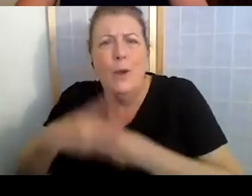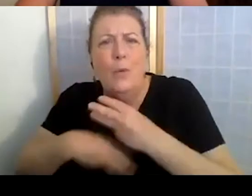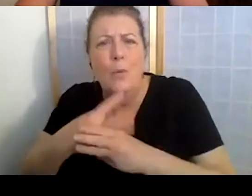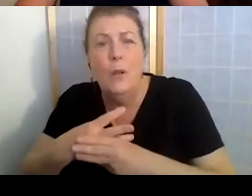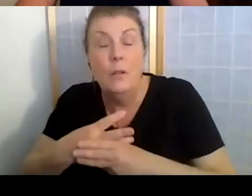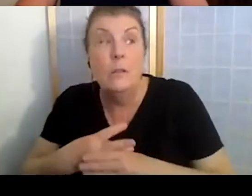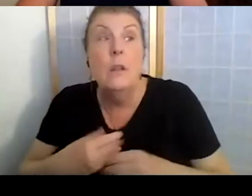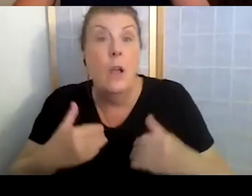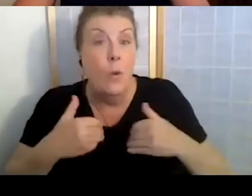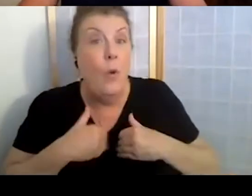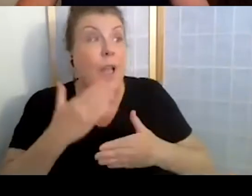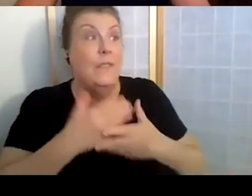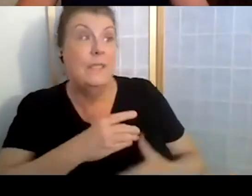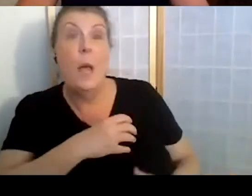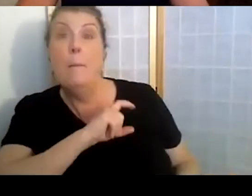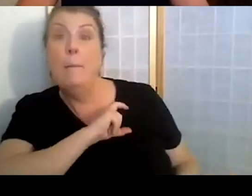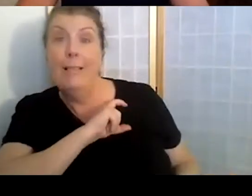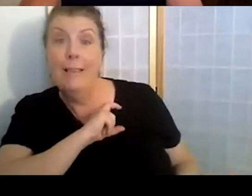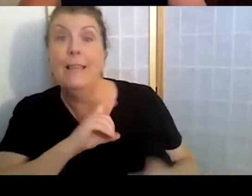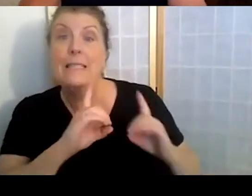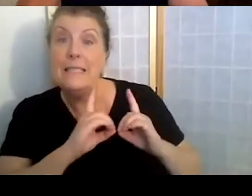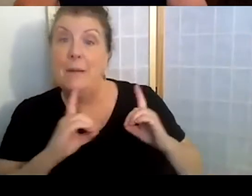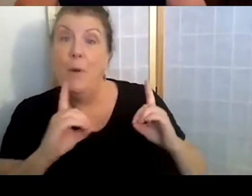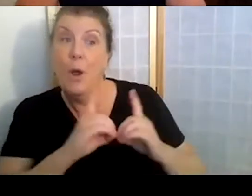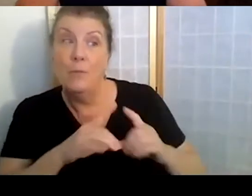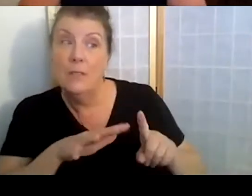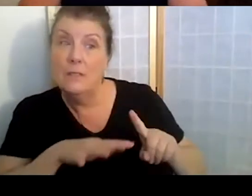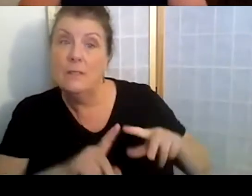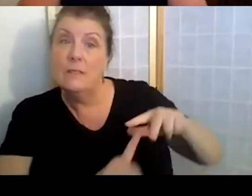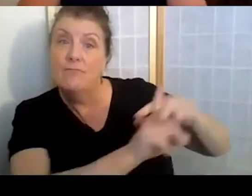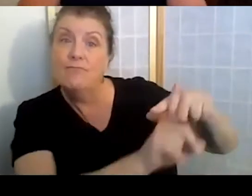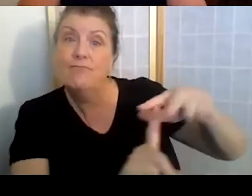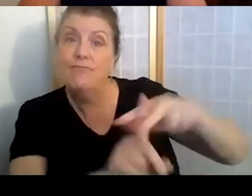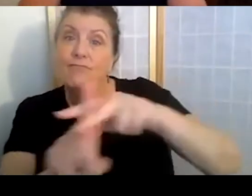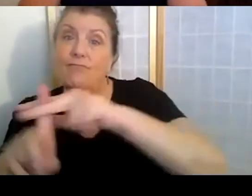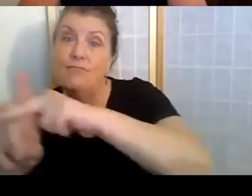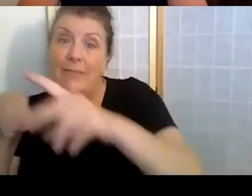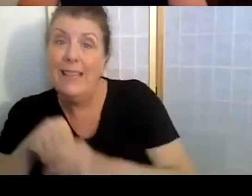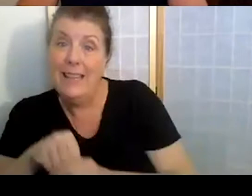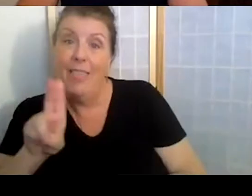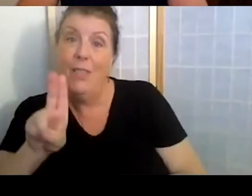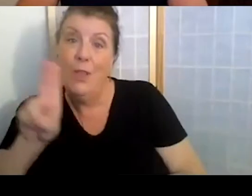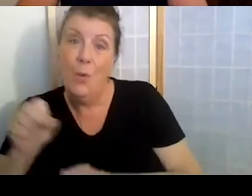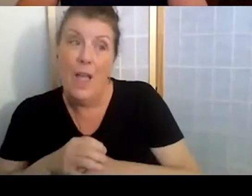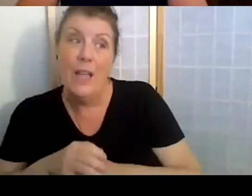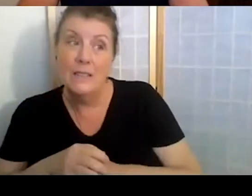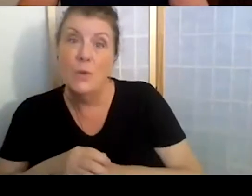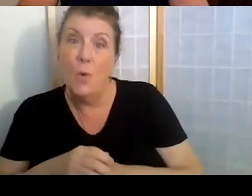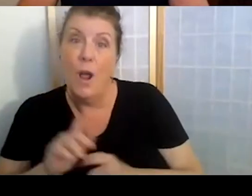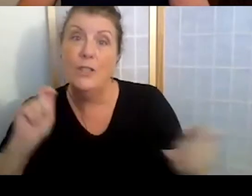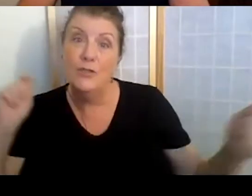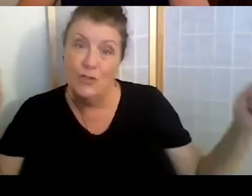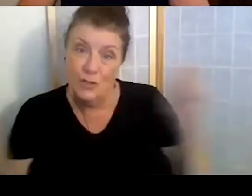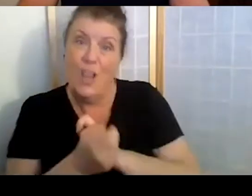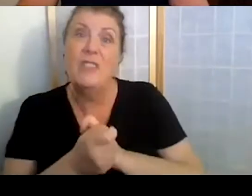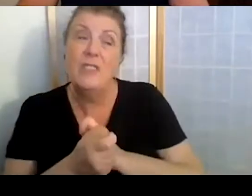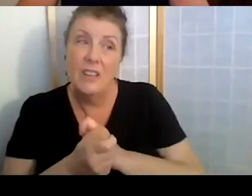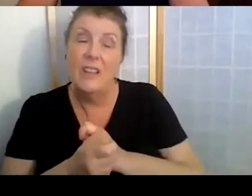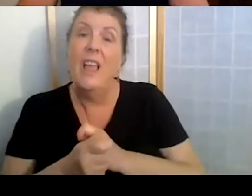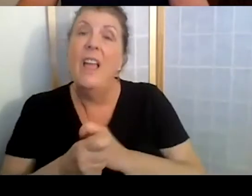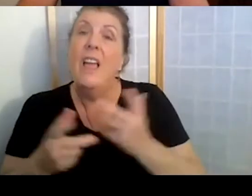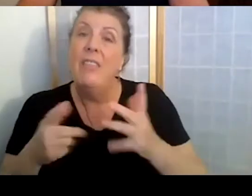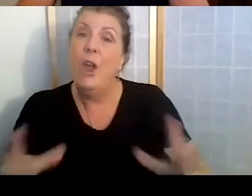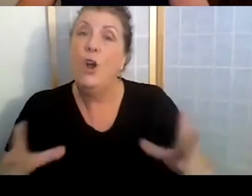are doing, you know, making significant changes, that are adopting trauma-based training, which is